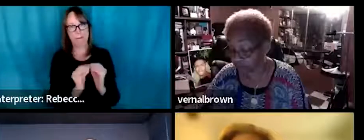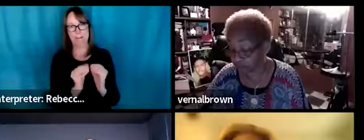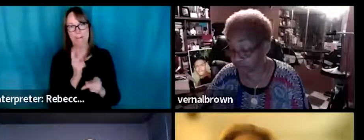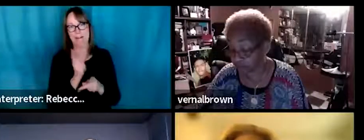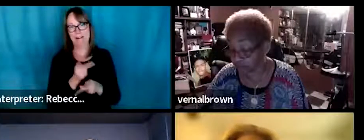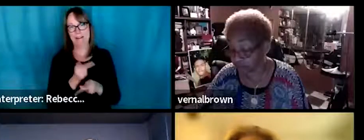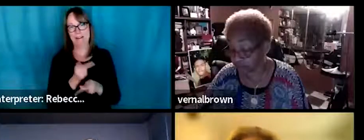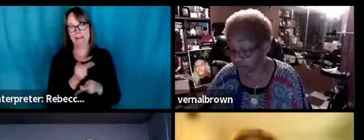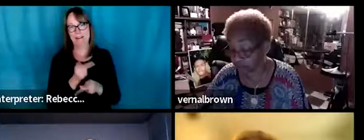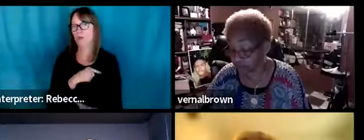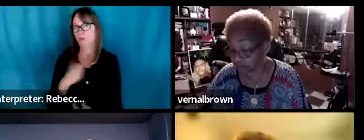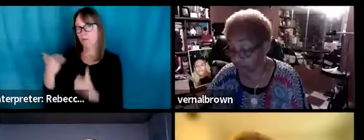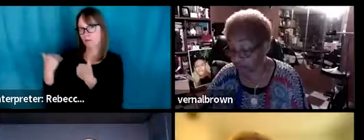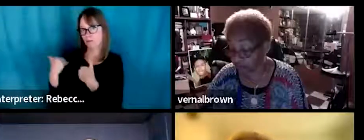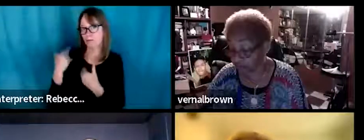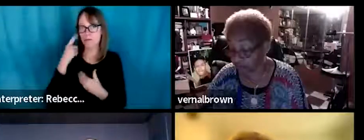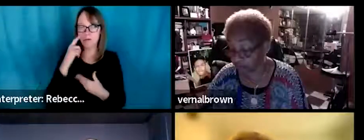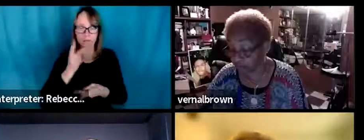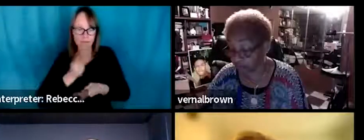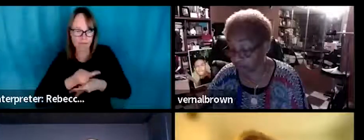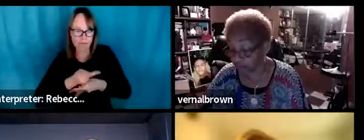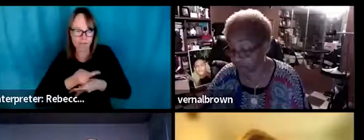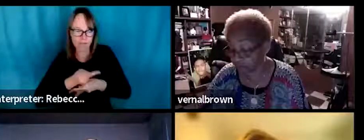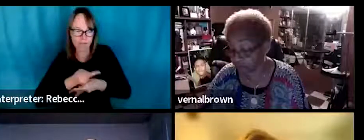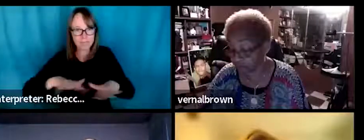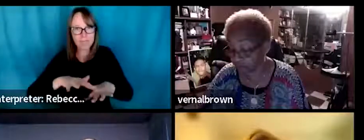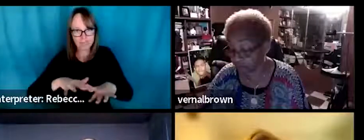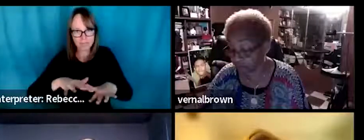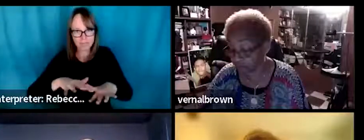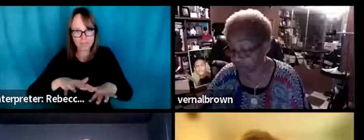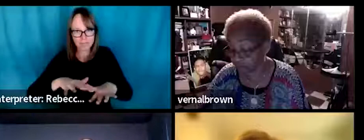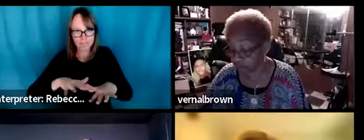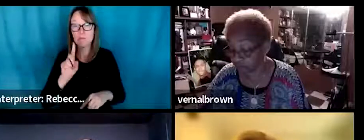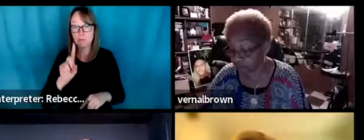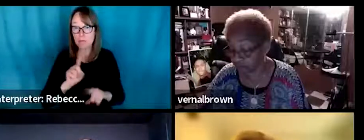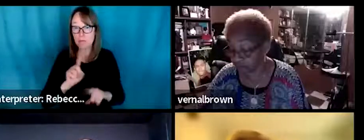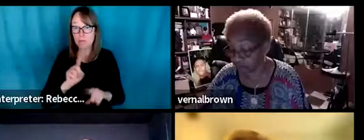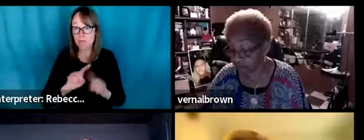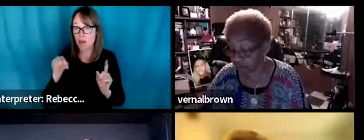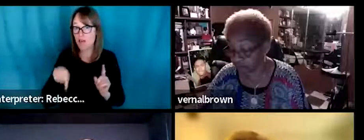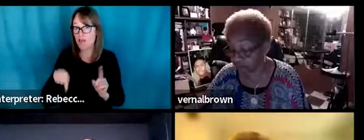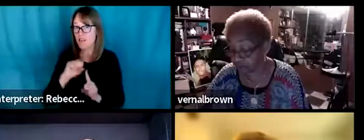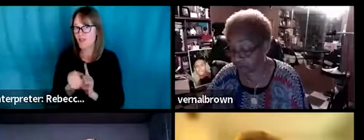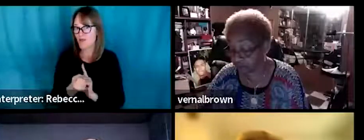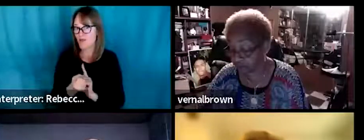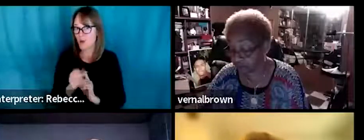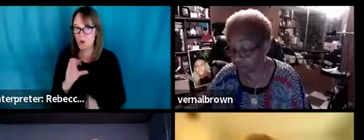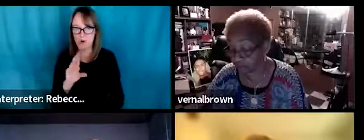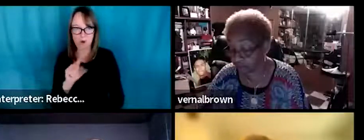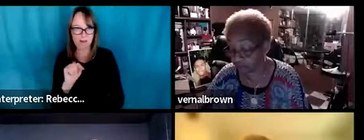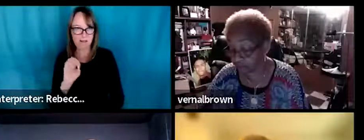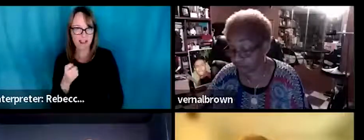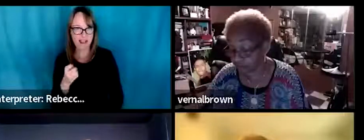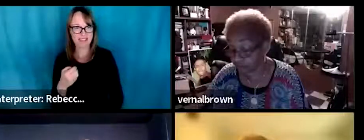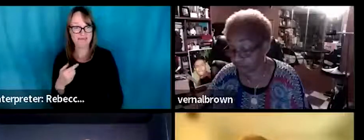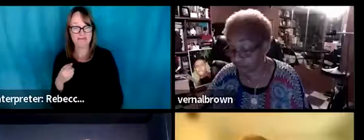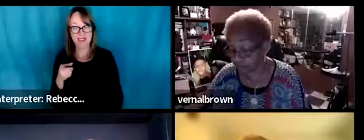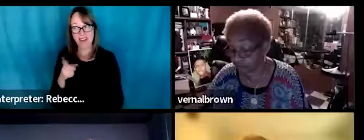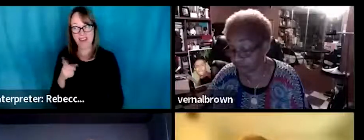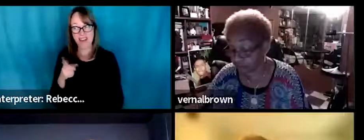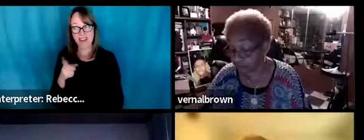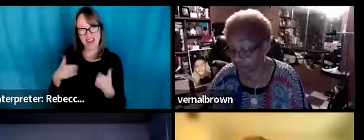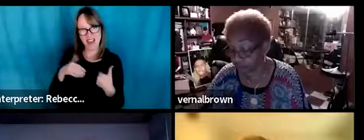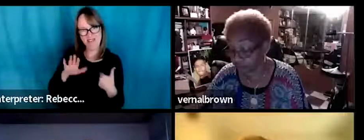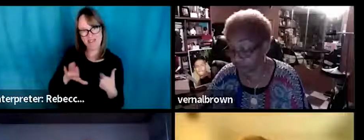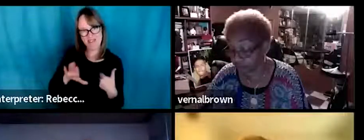maintenance, but in this situation, Cortex has their own landscaping contract, and it